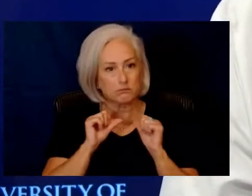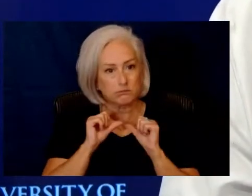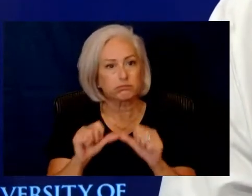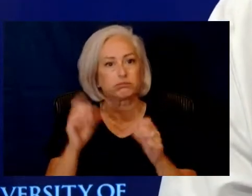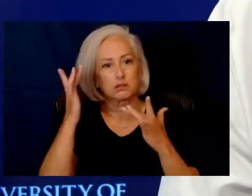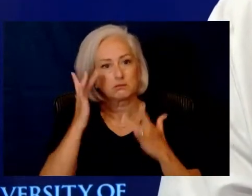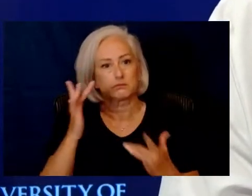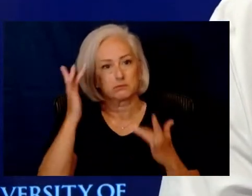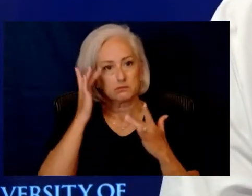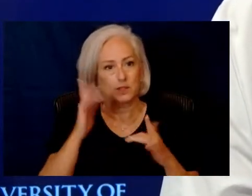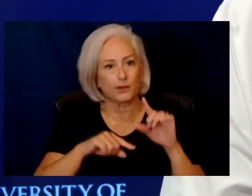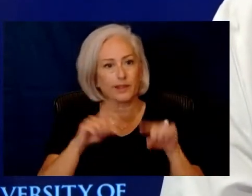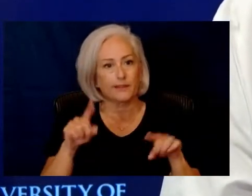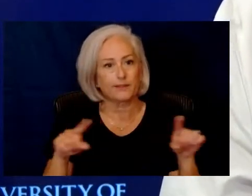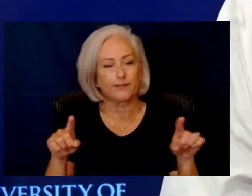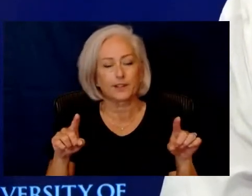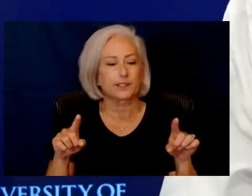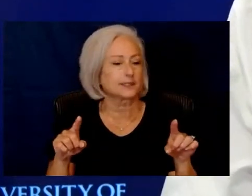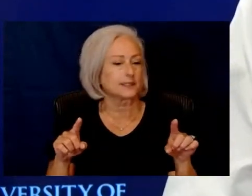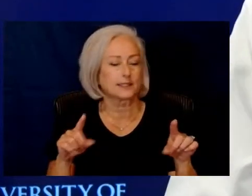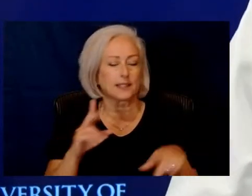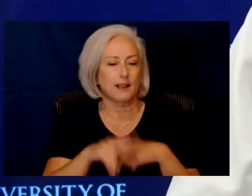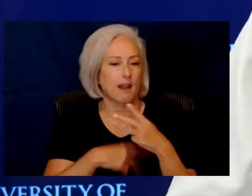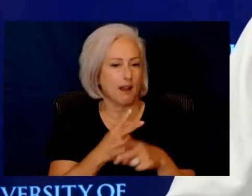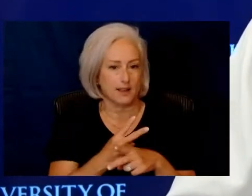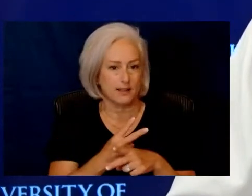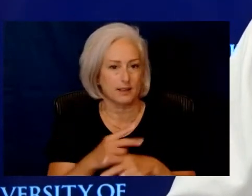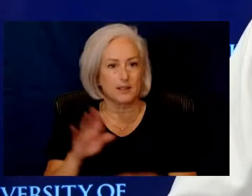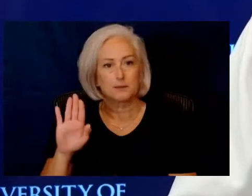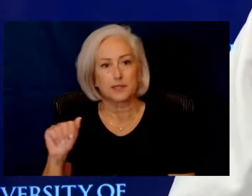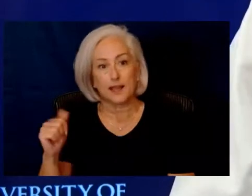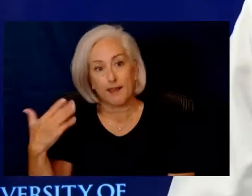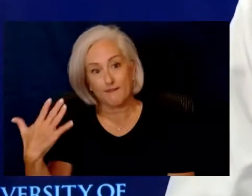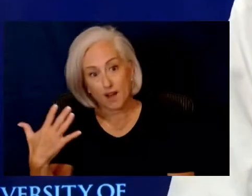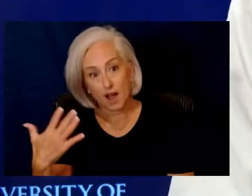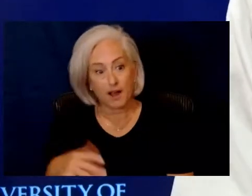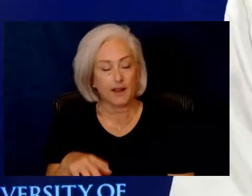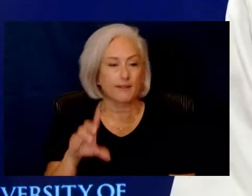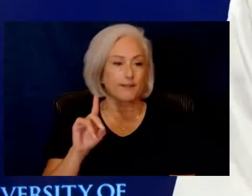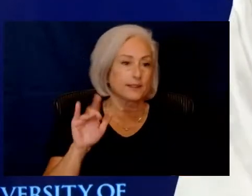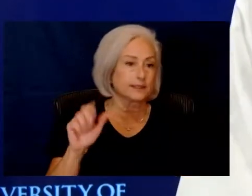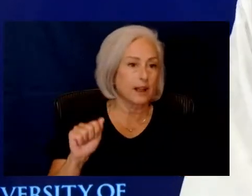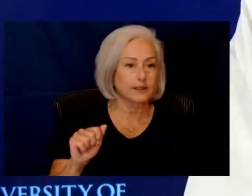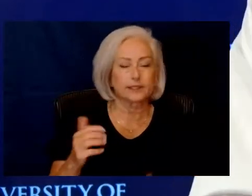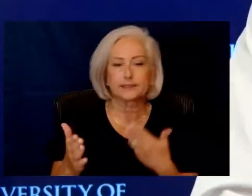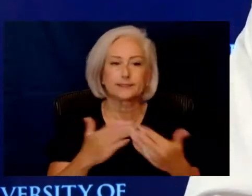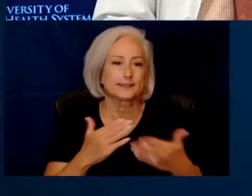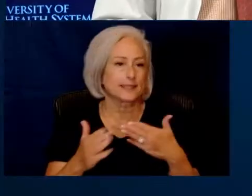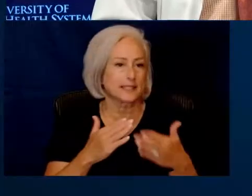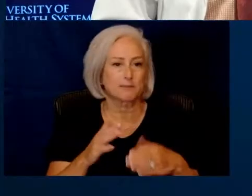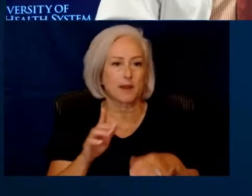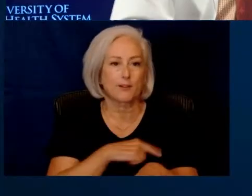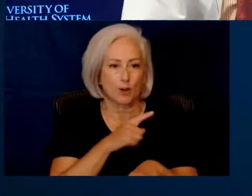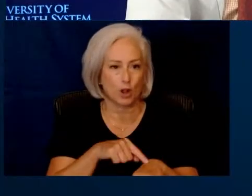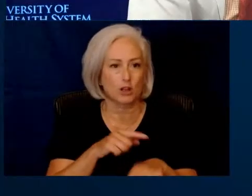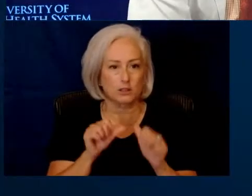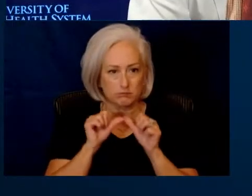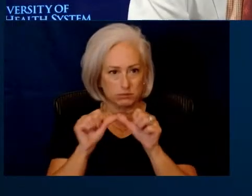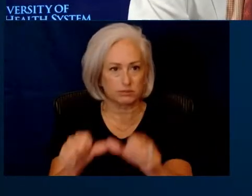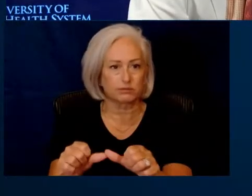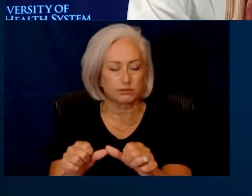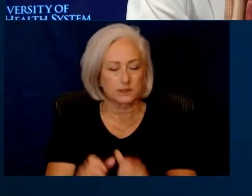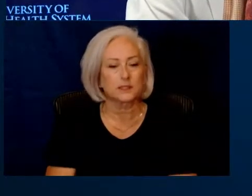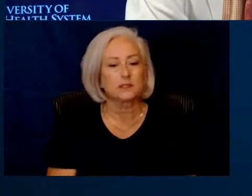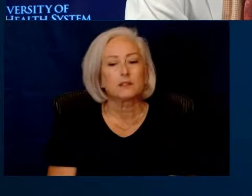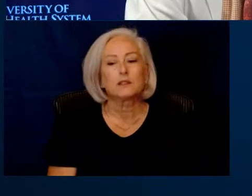different variants. It doesn't go away just because it's BA5 instead of Delta. Yeah, exactly. There has been talk